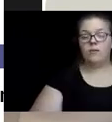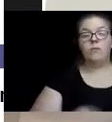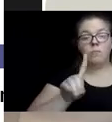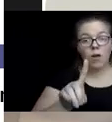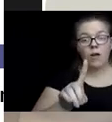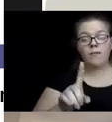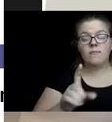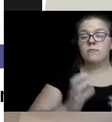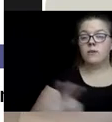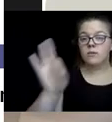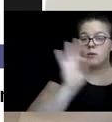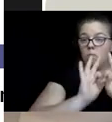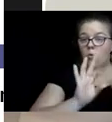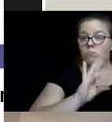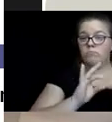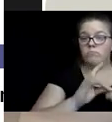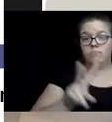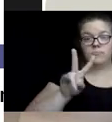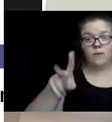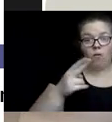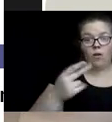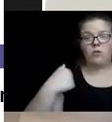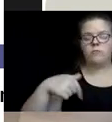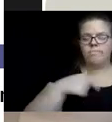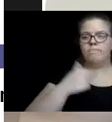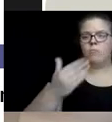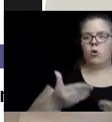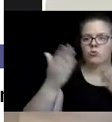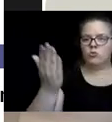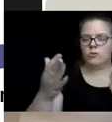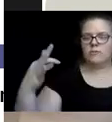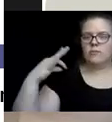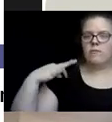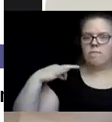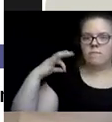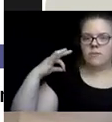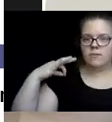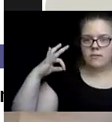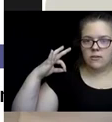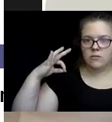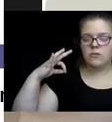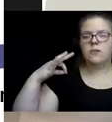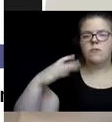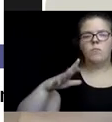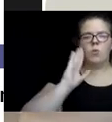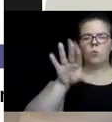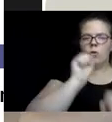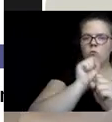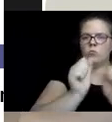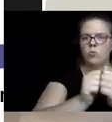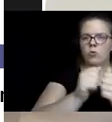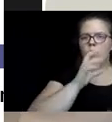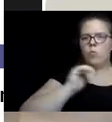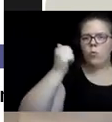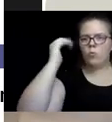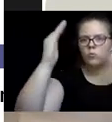important to state about Vera House is our services are voluntary. We will work with an older adult and we